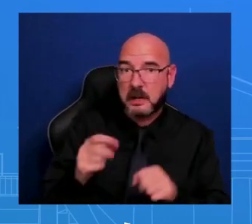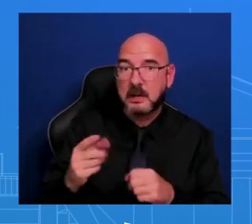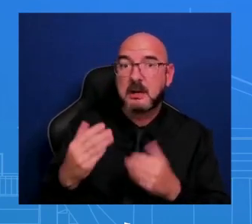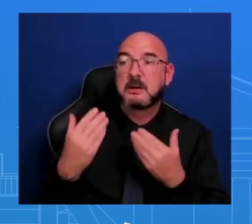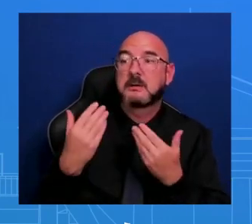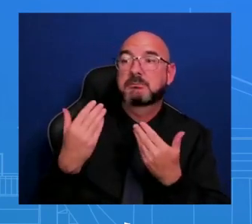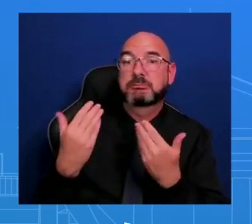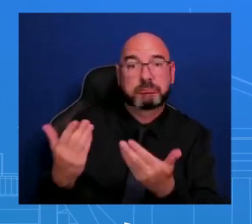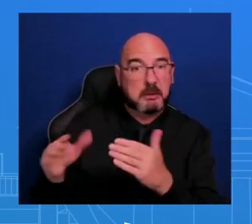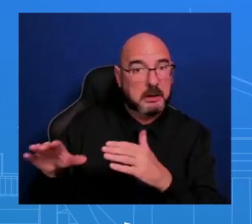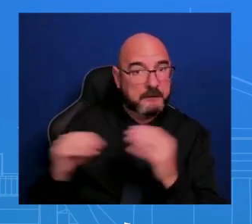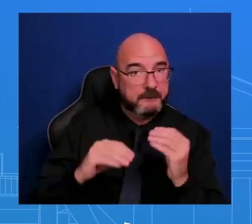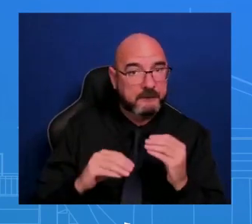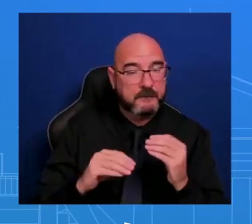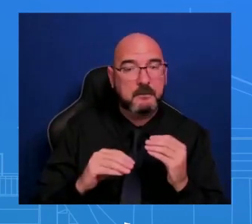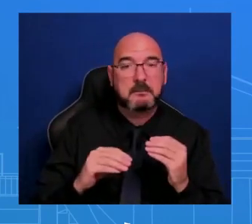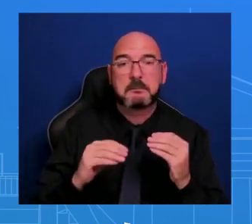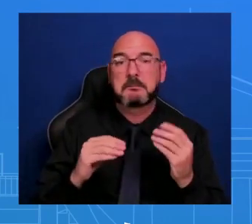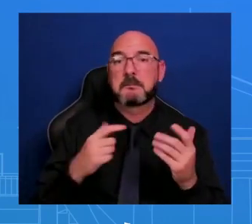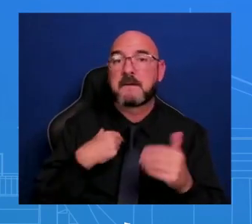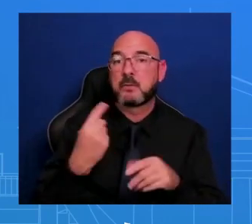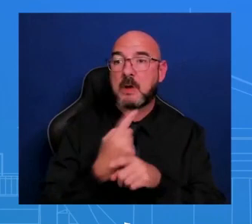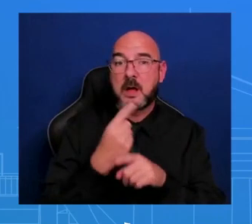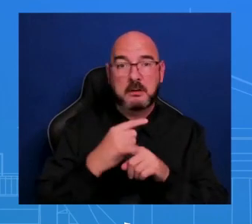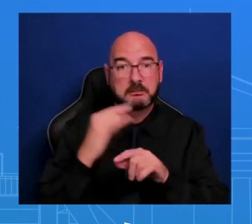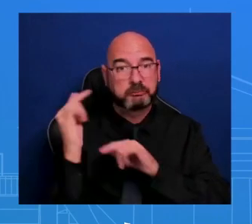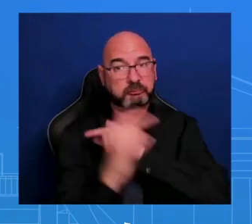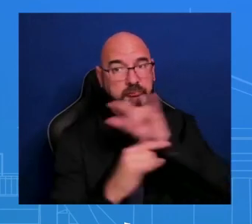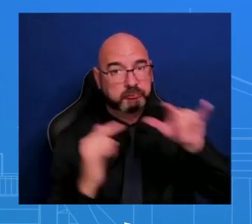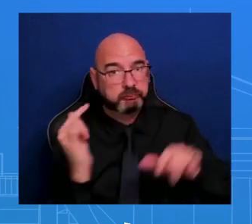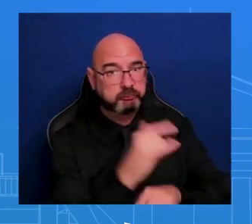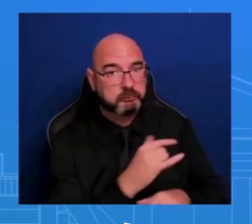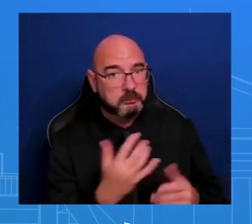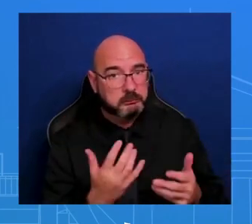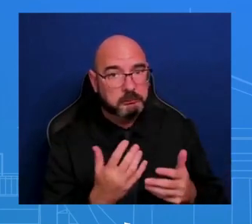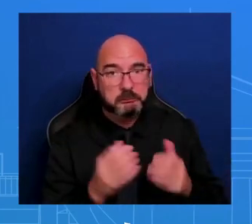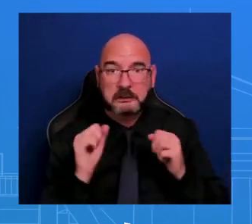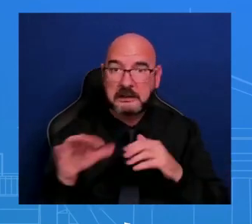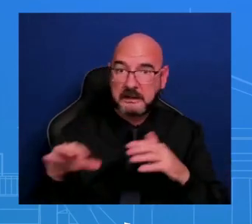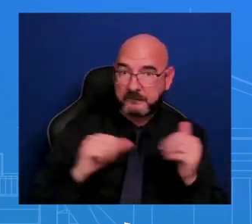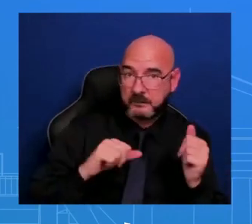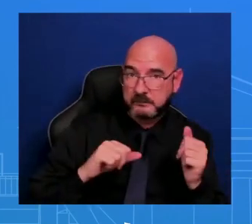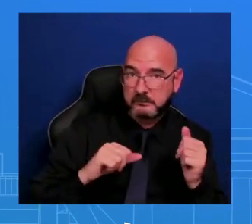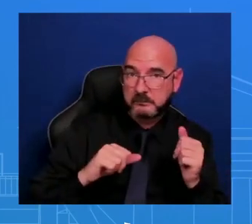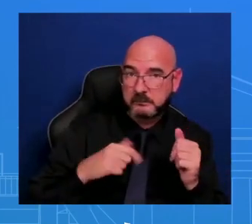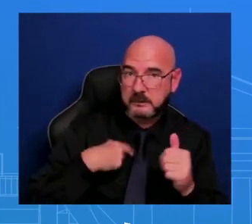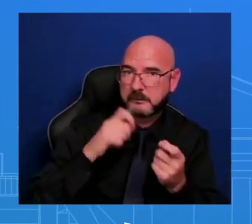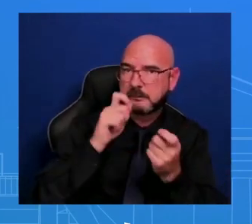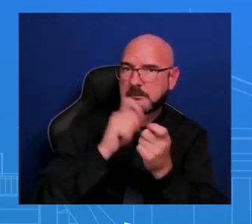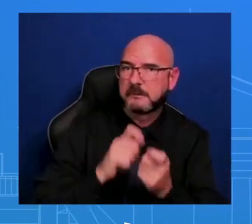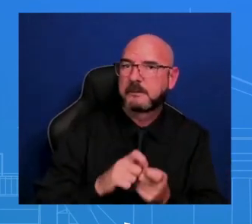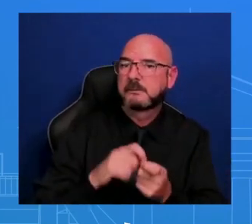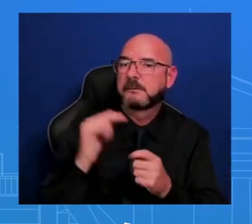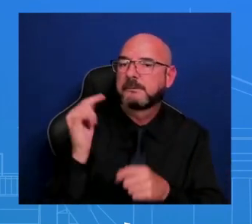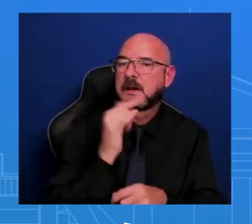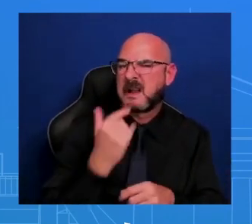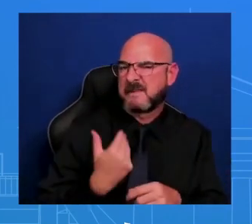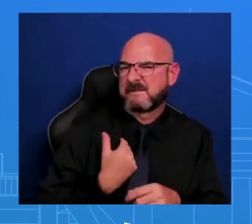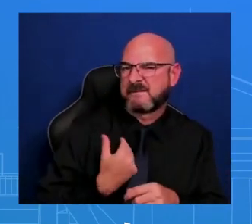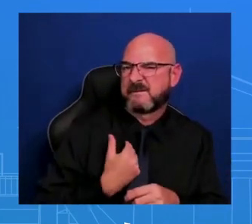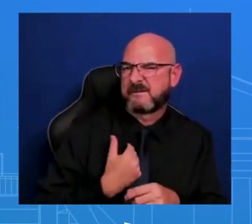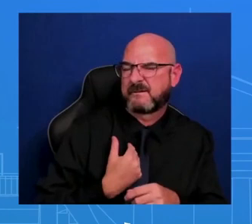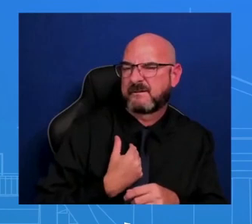flights going in and out of Ben Gurion, and frankly, the demand signal for our contract charter flights hasn't been very high. They're still going, but they're not all